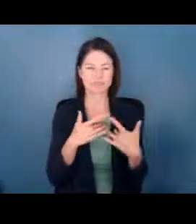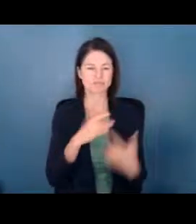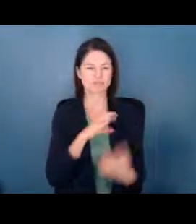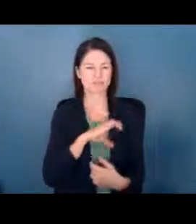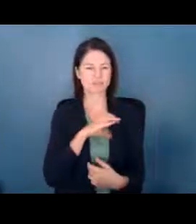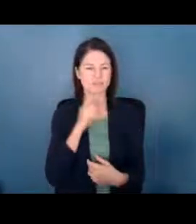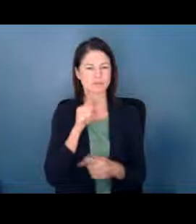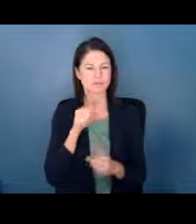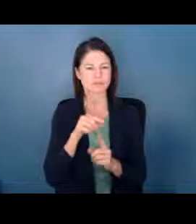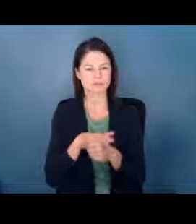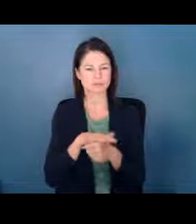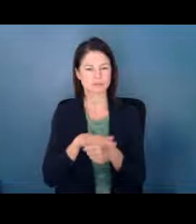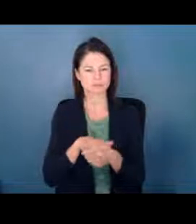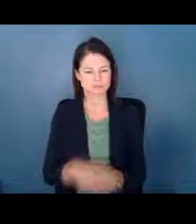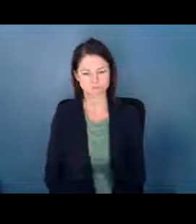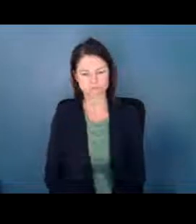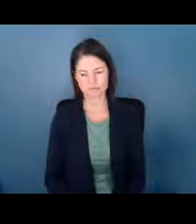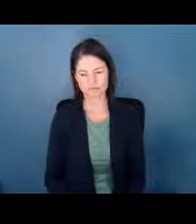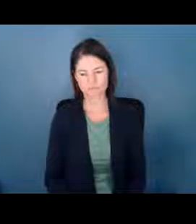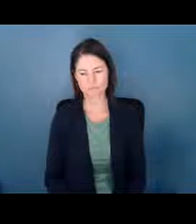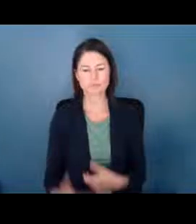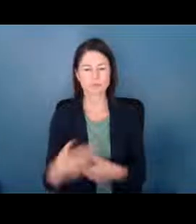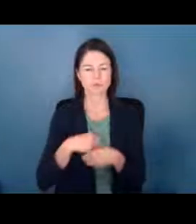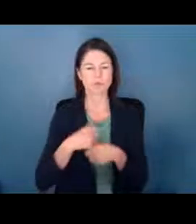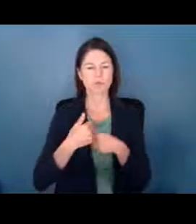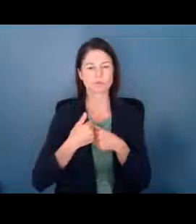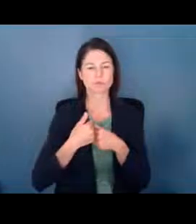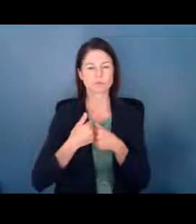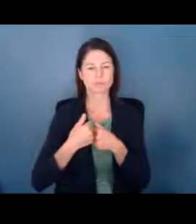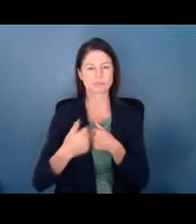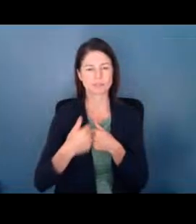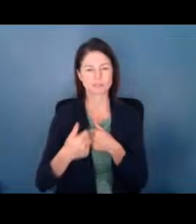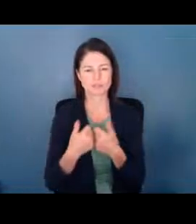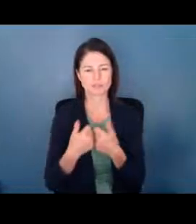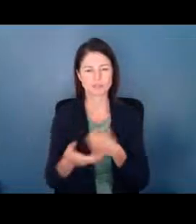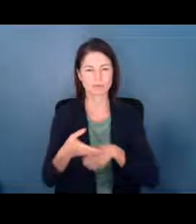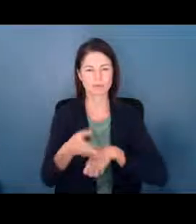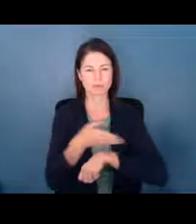also include transportation improvements.